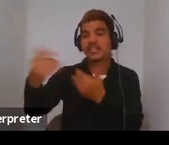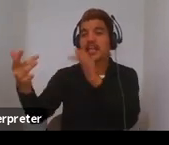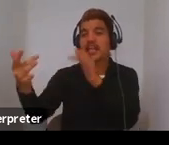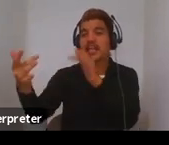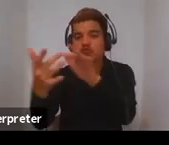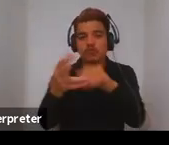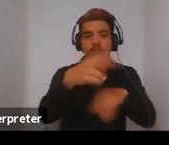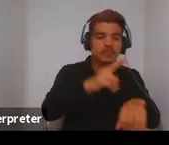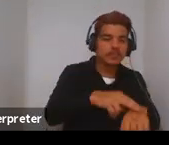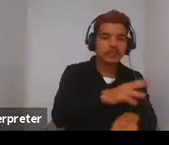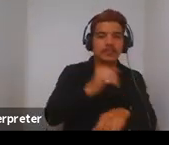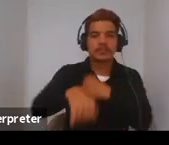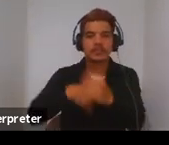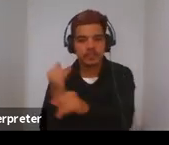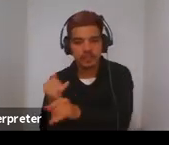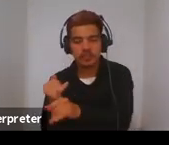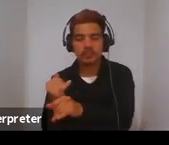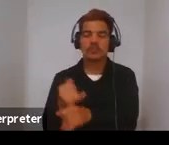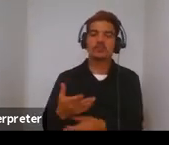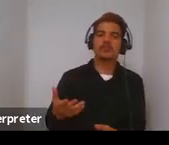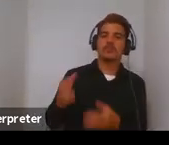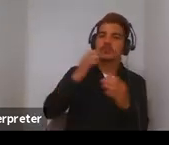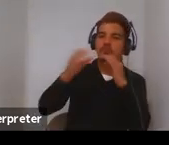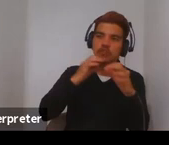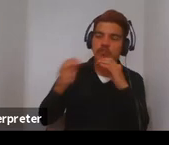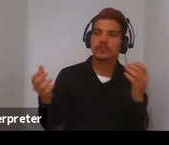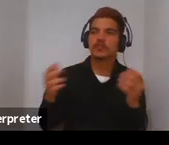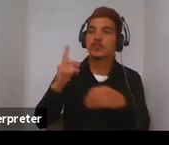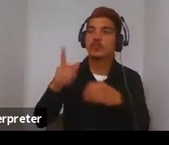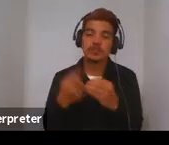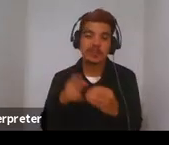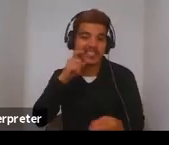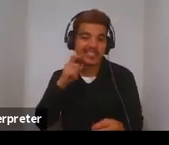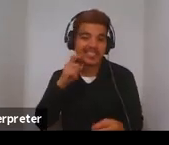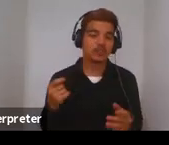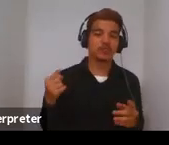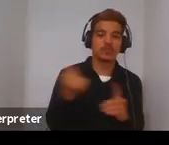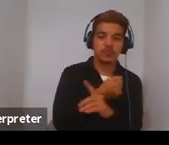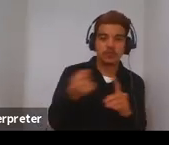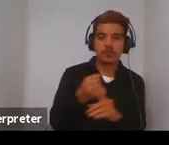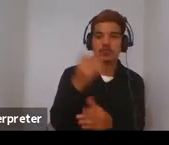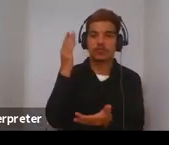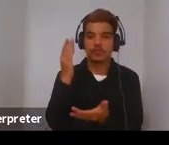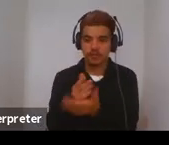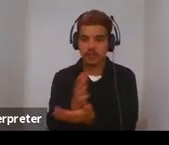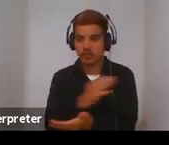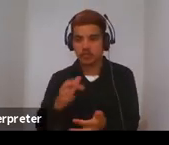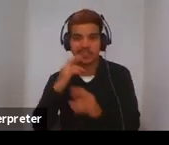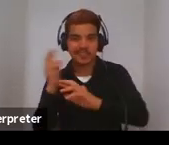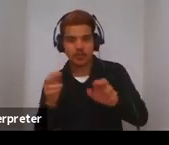national and international conversations about sexual assault prevention and response. So they're a great resource